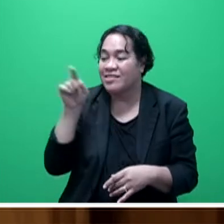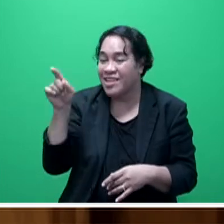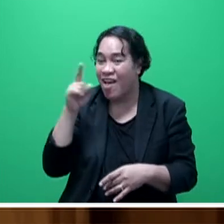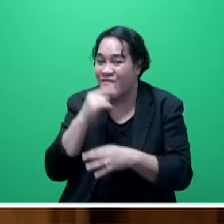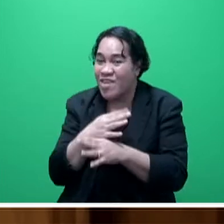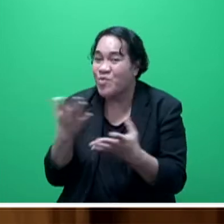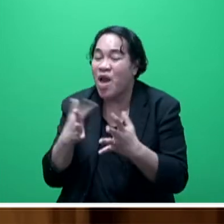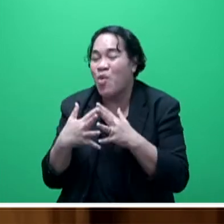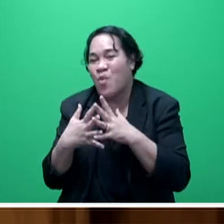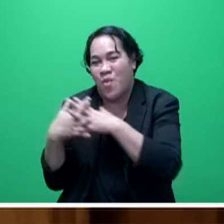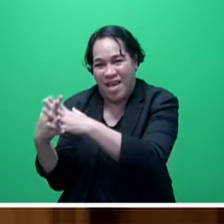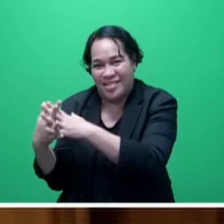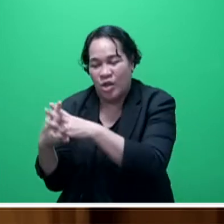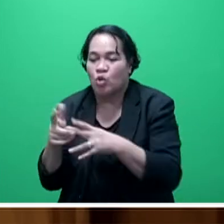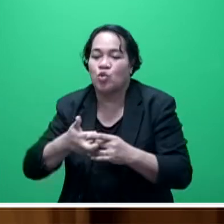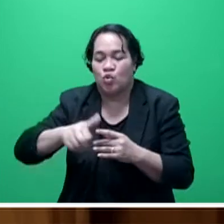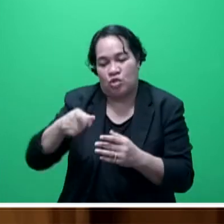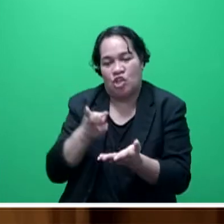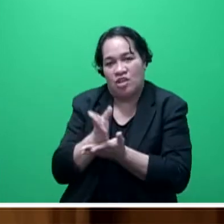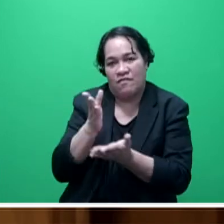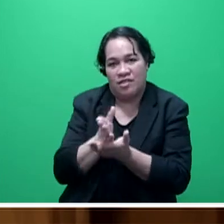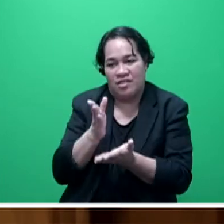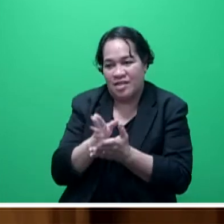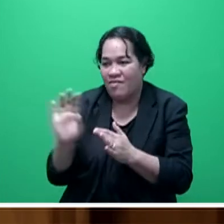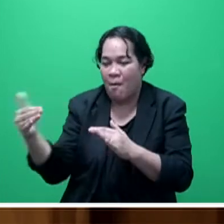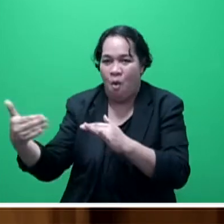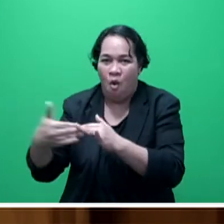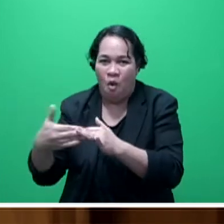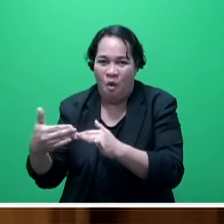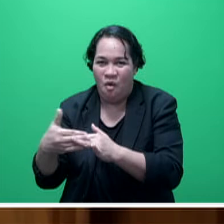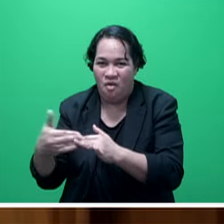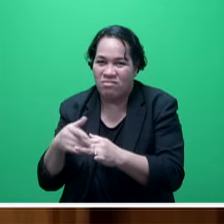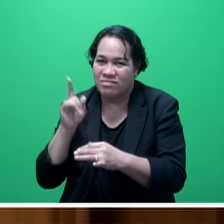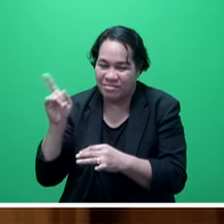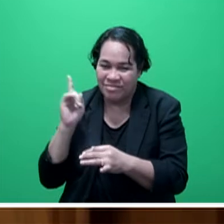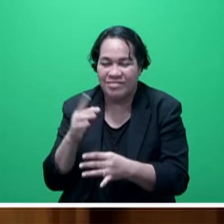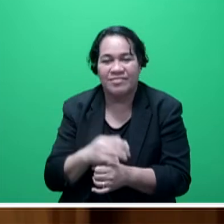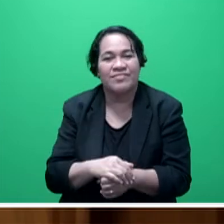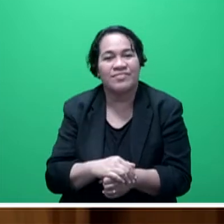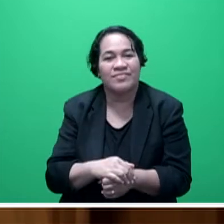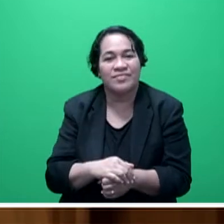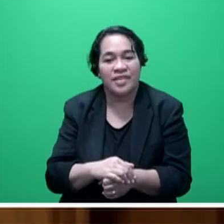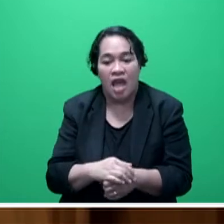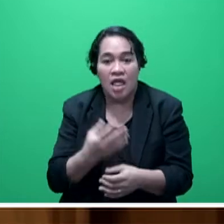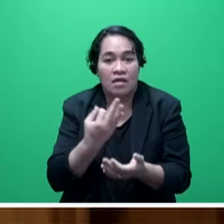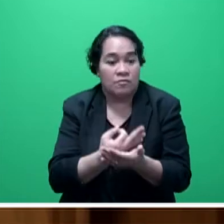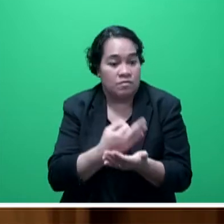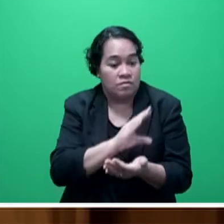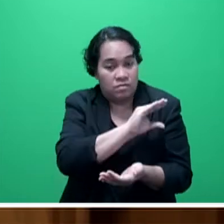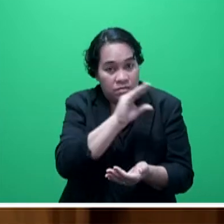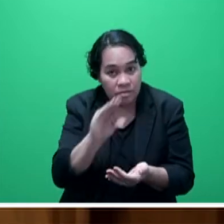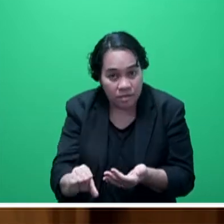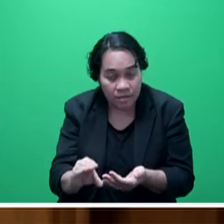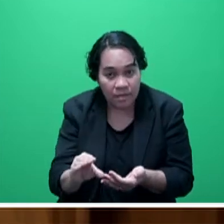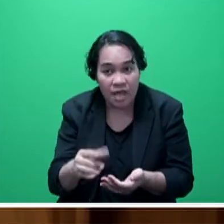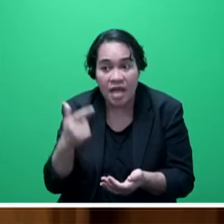who utilize services provided by the port facility. The allocation of over $772,000